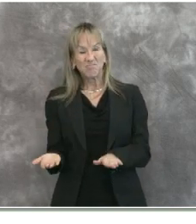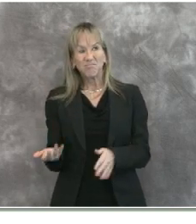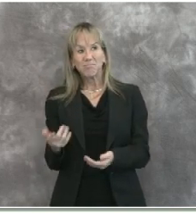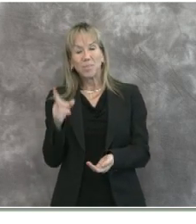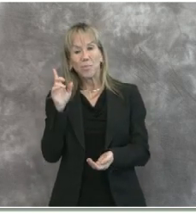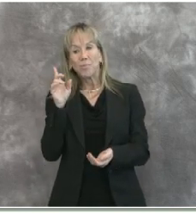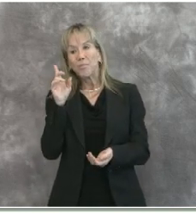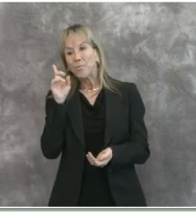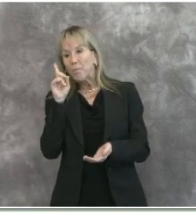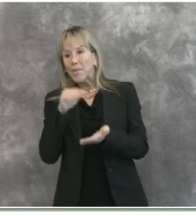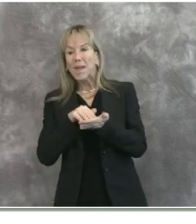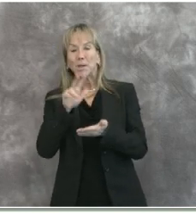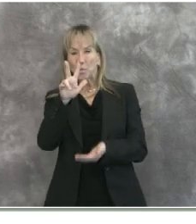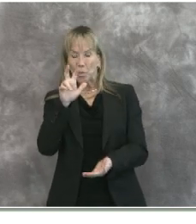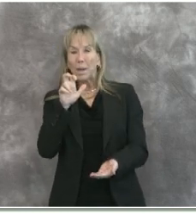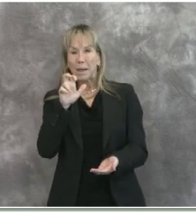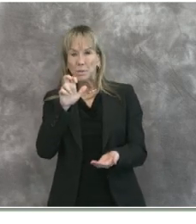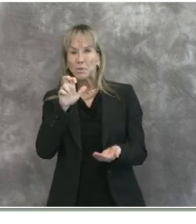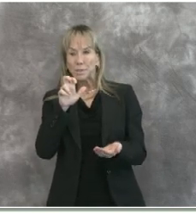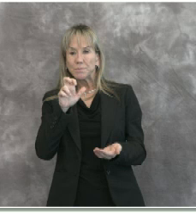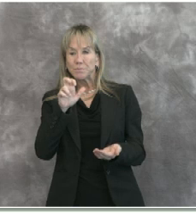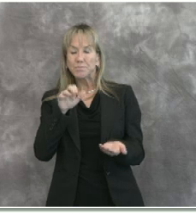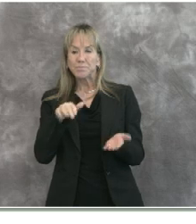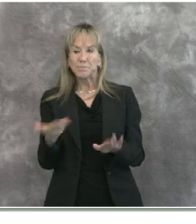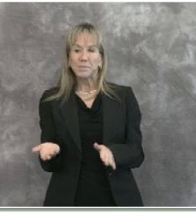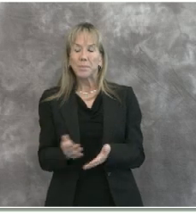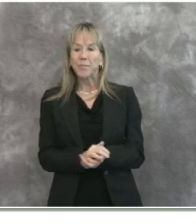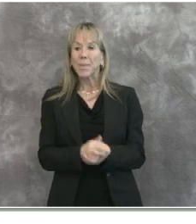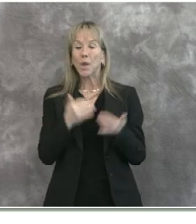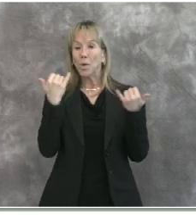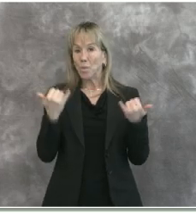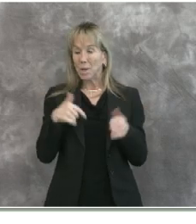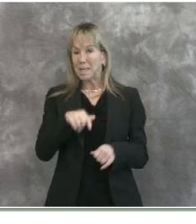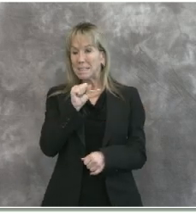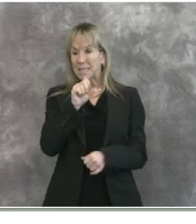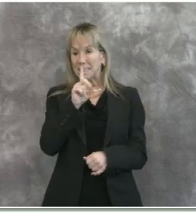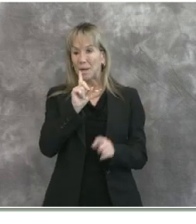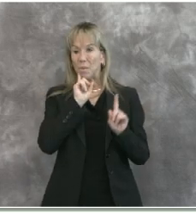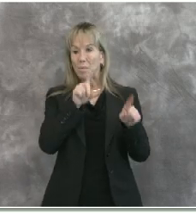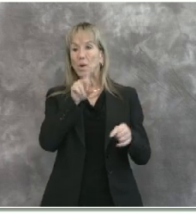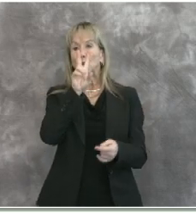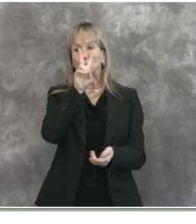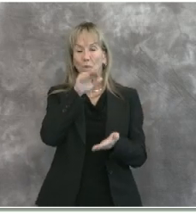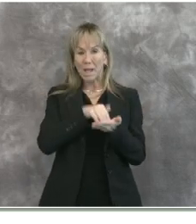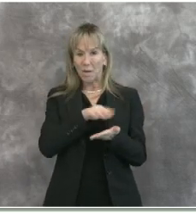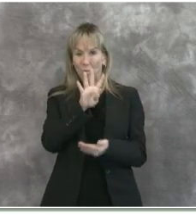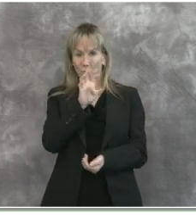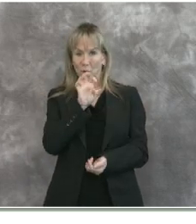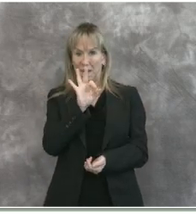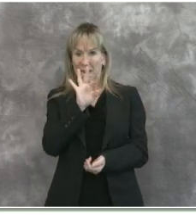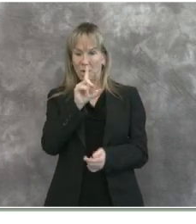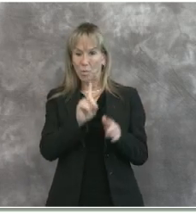1,300 deaths. And today, the County of San Diego is reporting 2,491 cases,